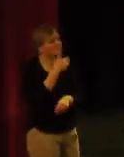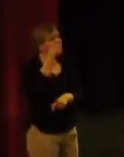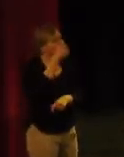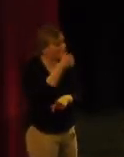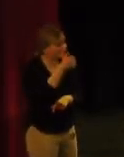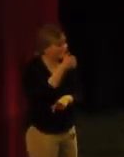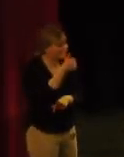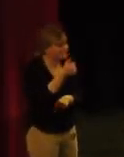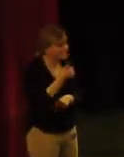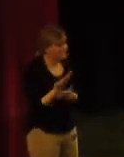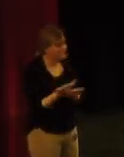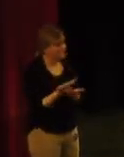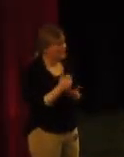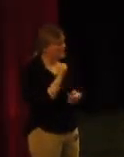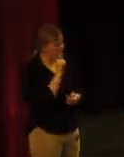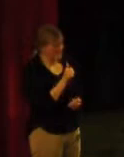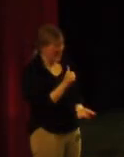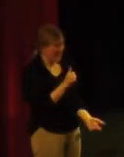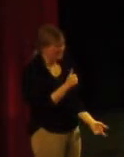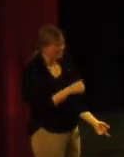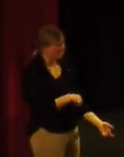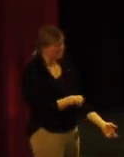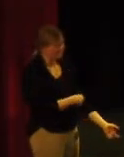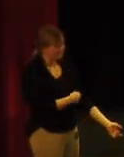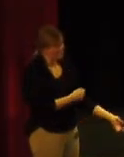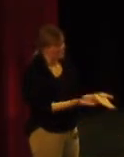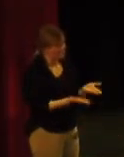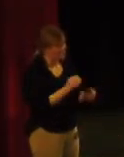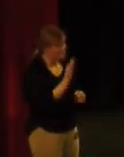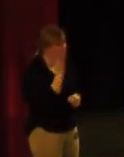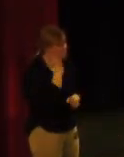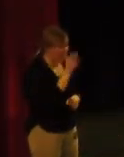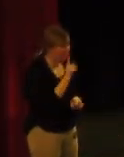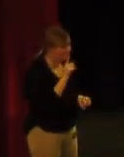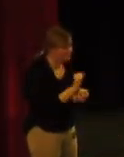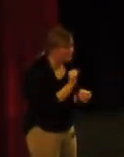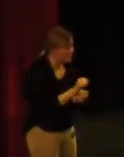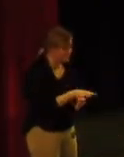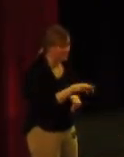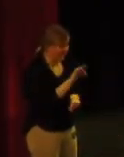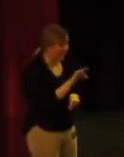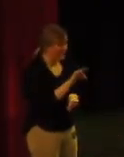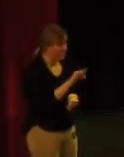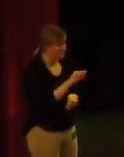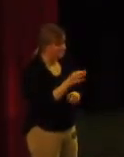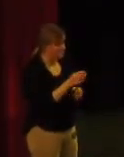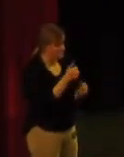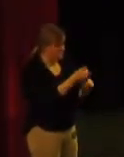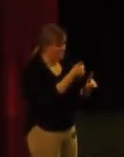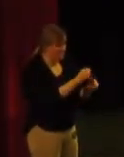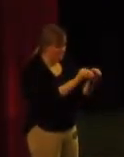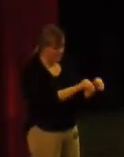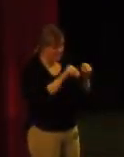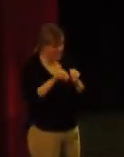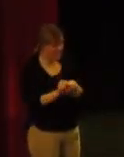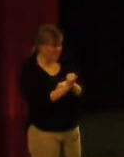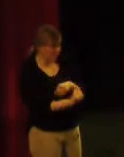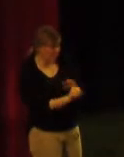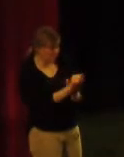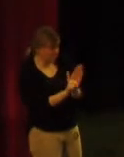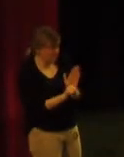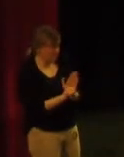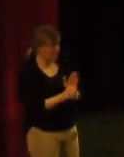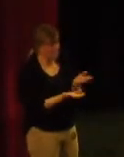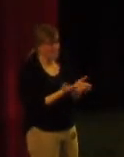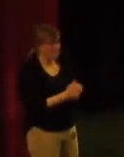it's not unlikely that many of you might find yourselves in some of those southern states, or even places like